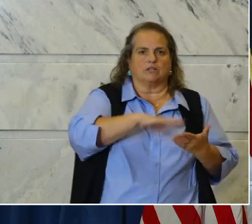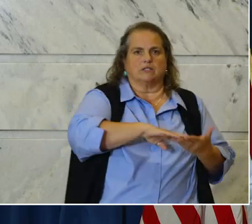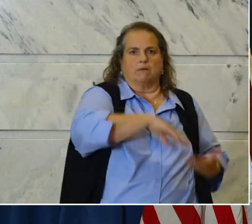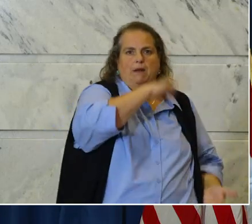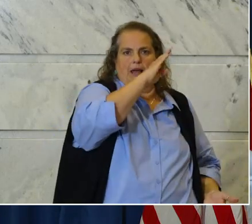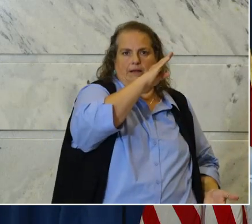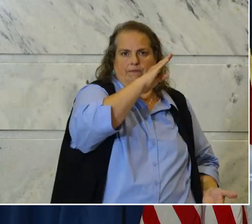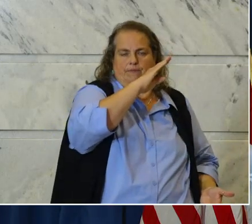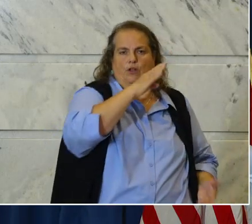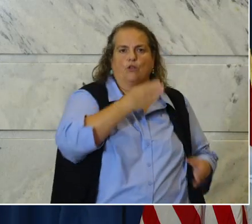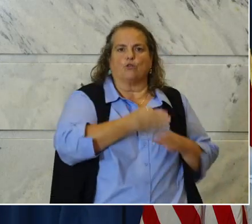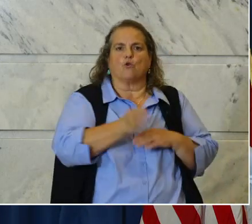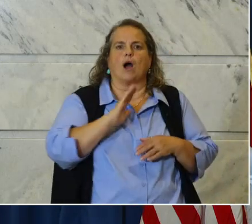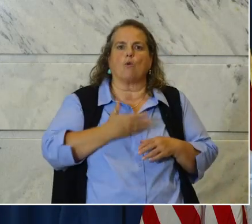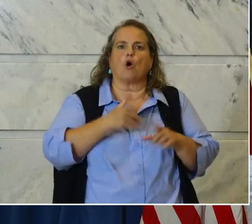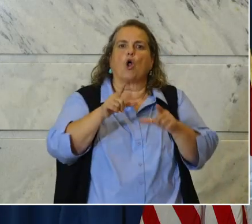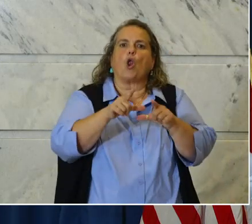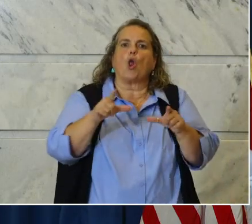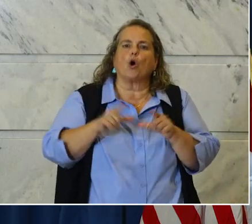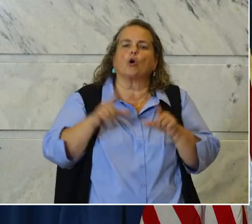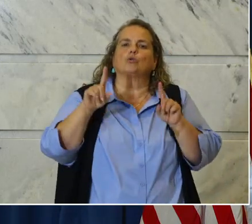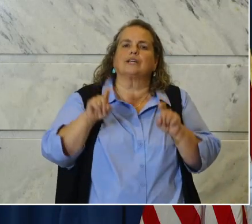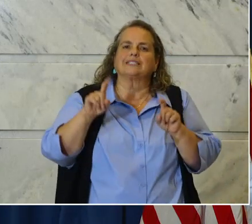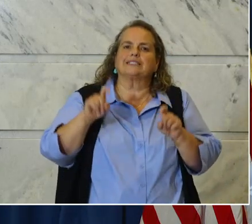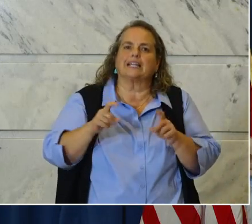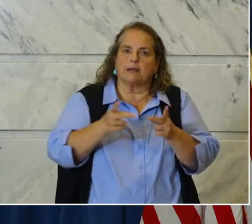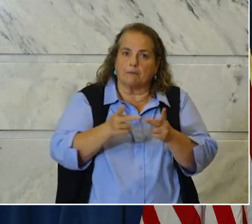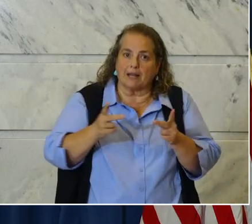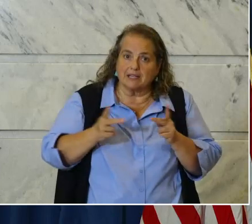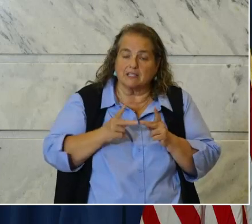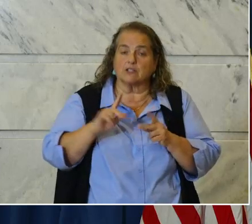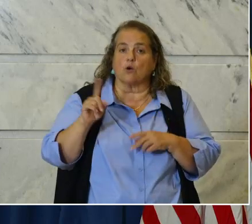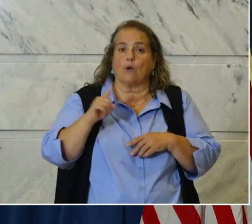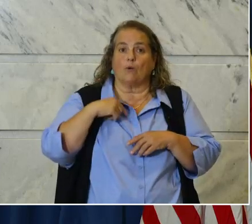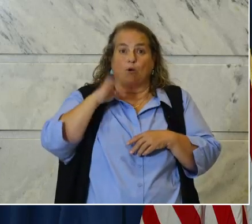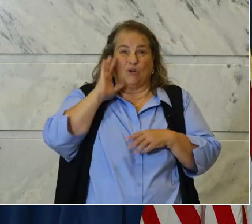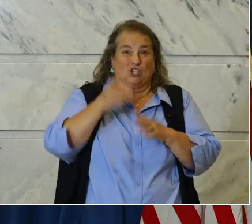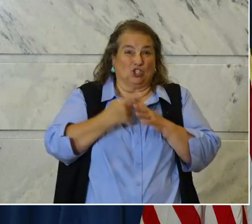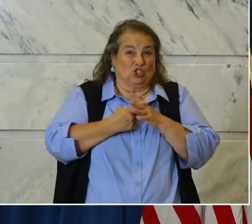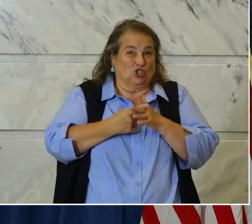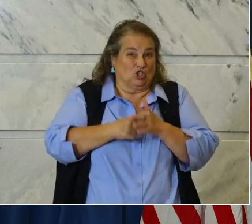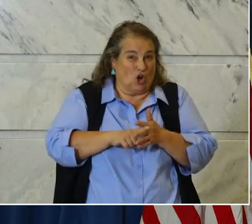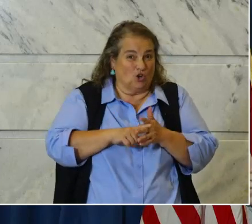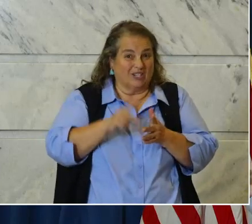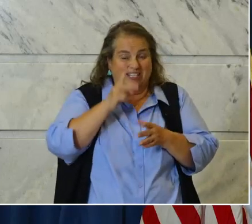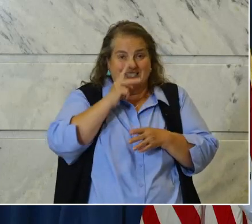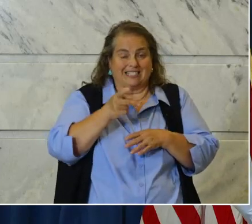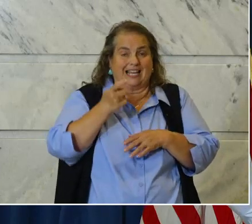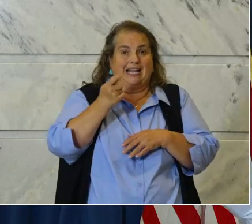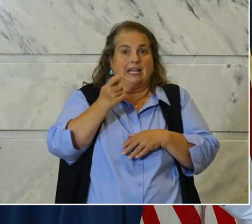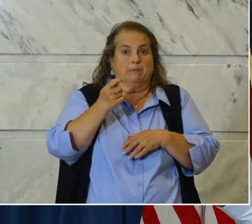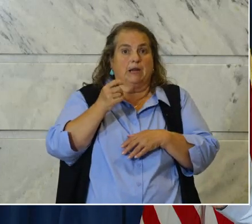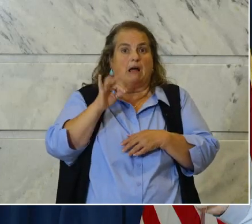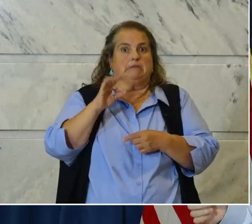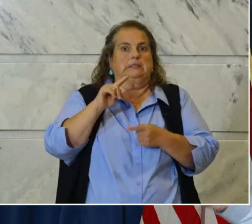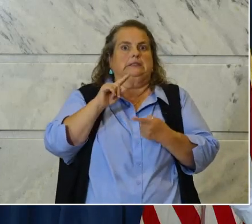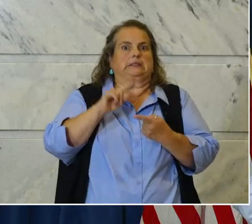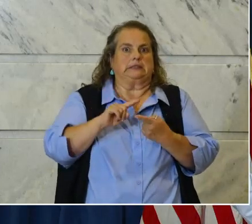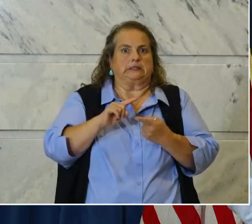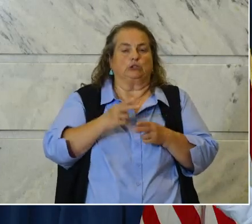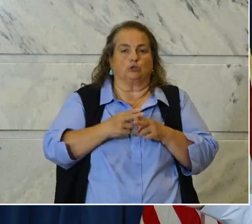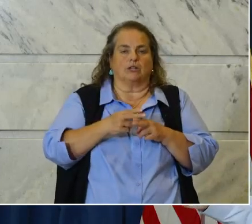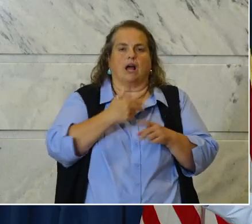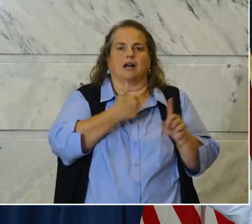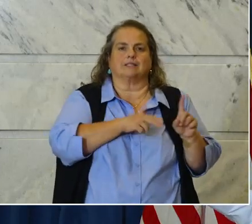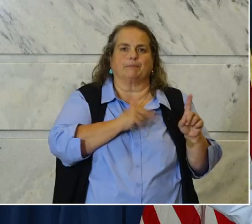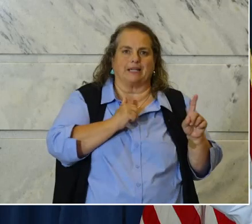of our local testing facilities. Where we're going to start seeing, I think, the biggest hits will be our hospitals